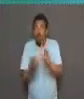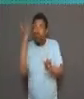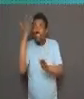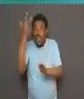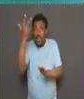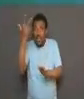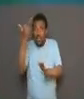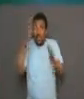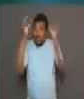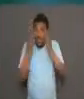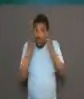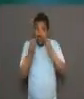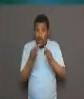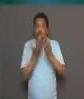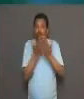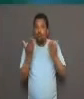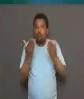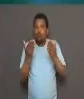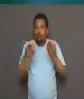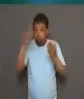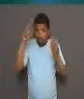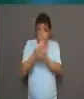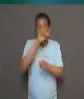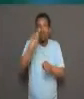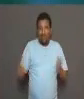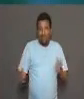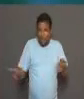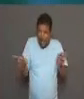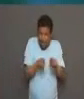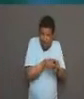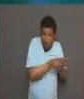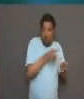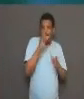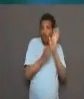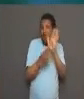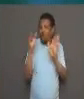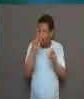requirements. They must be uniform throughout the map.